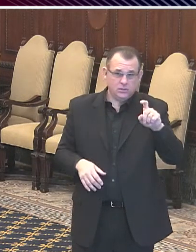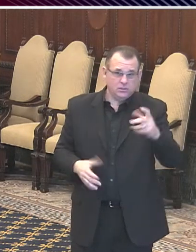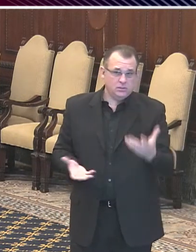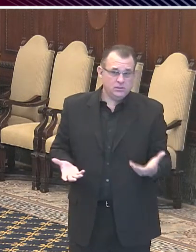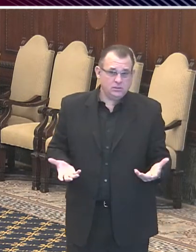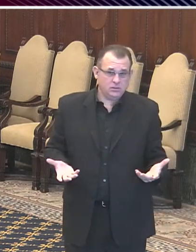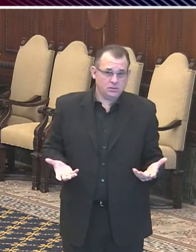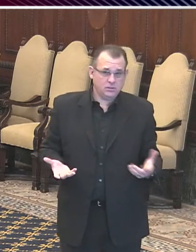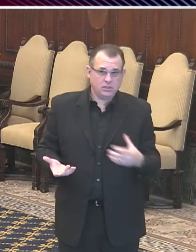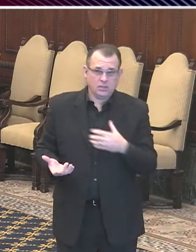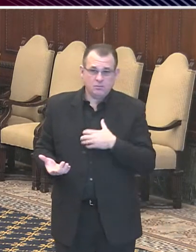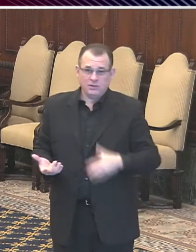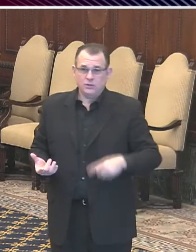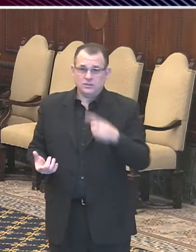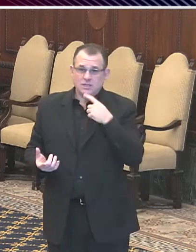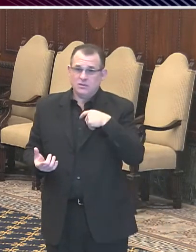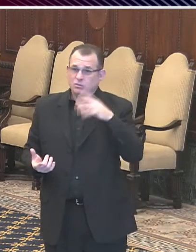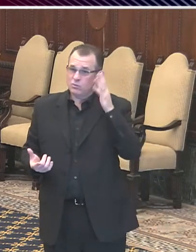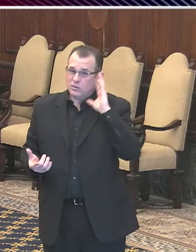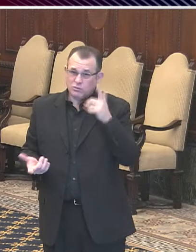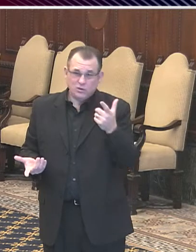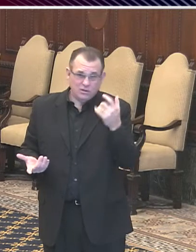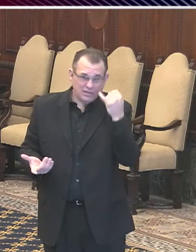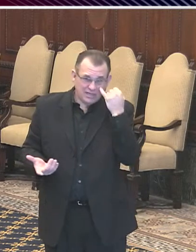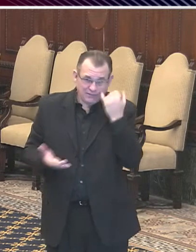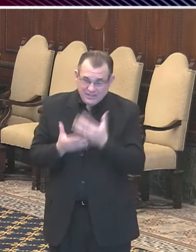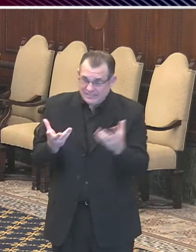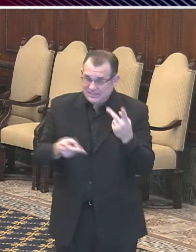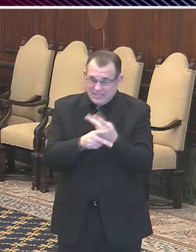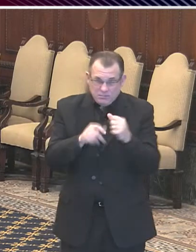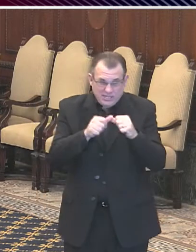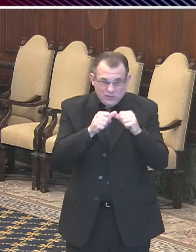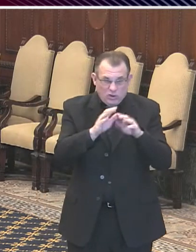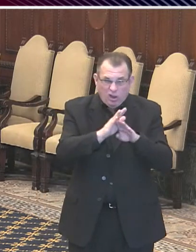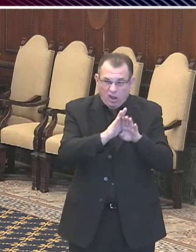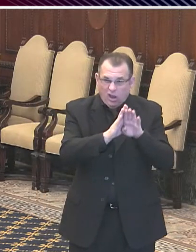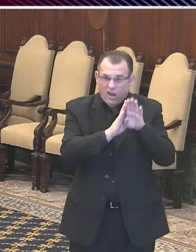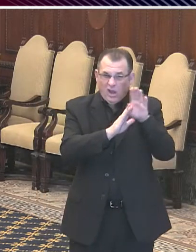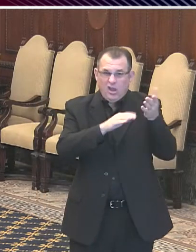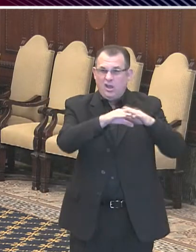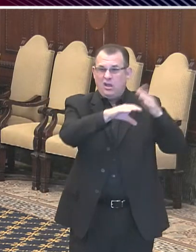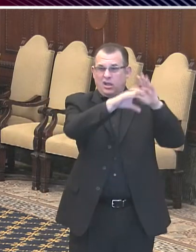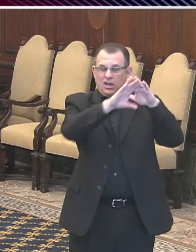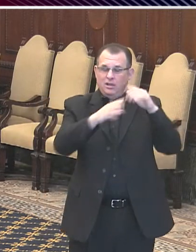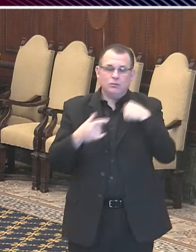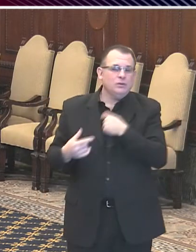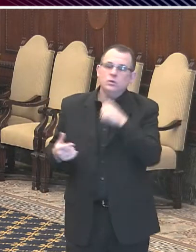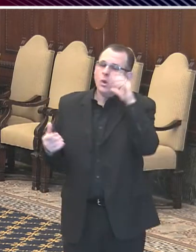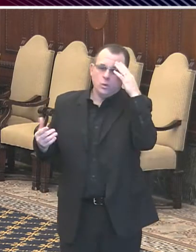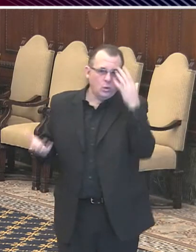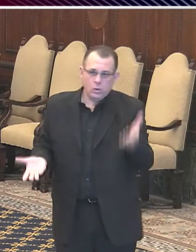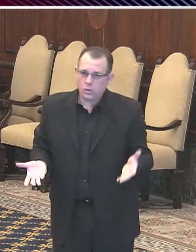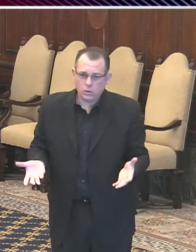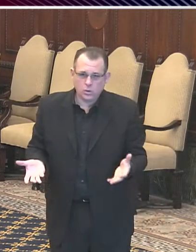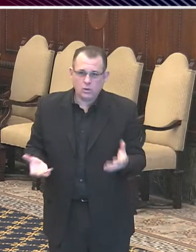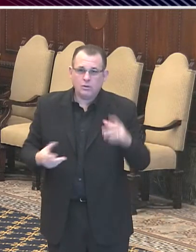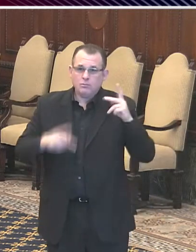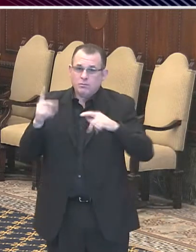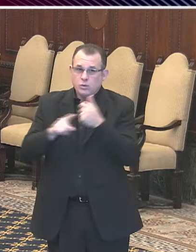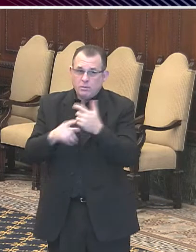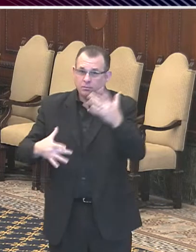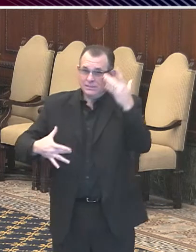will be a point if things continue to go the way they're going, but don't know when that's going to be. And there are people who are getting sick and dying in